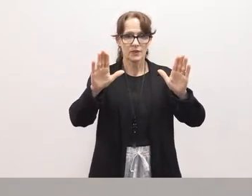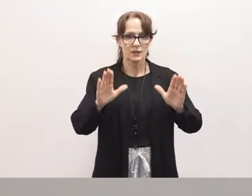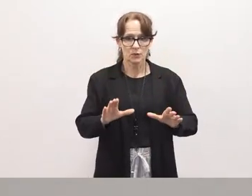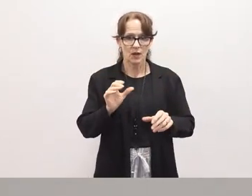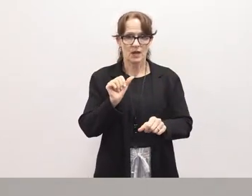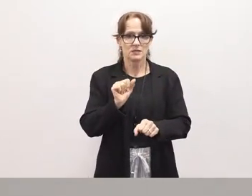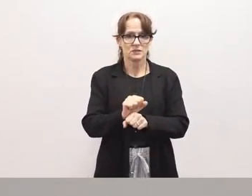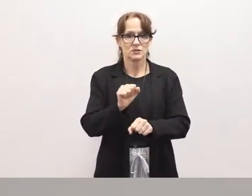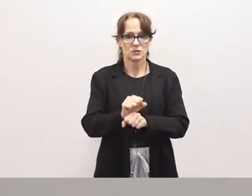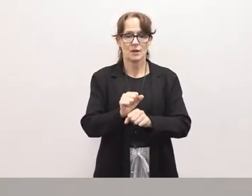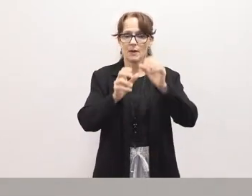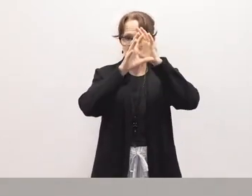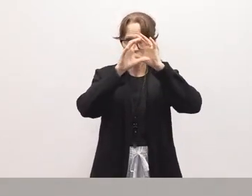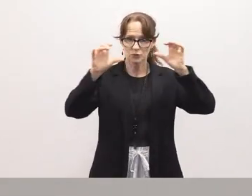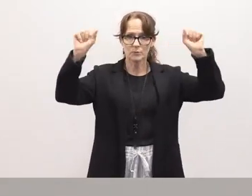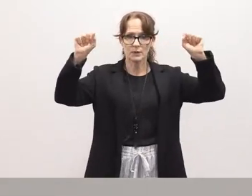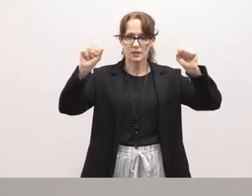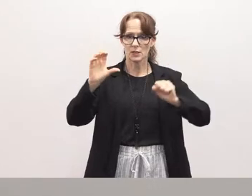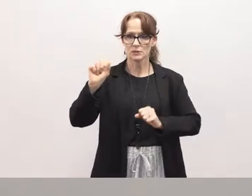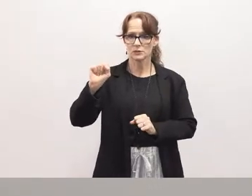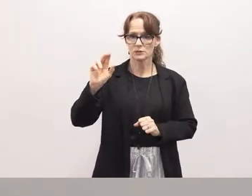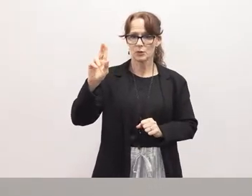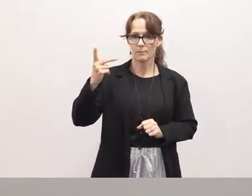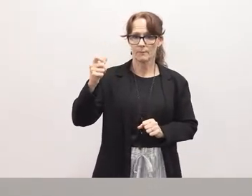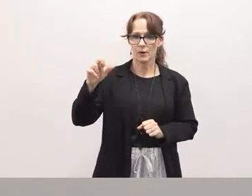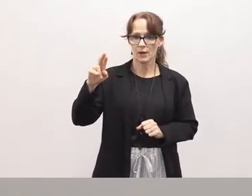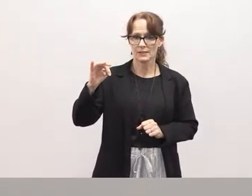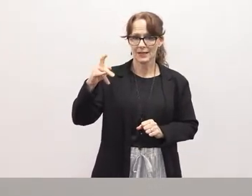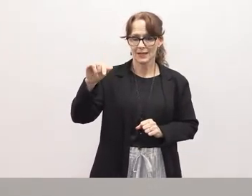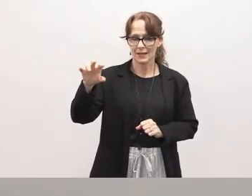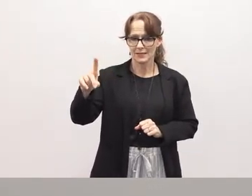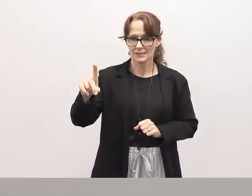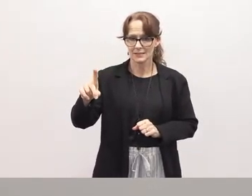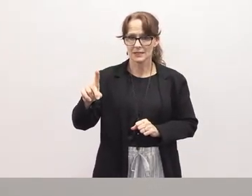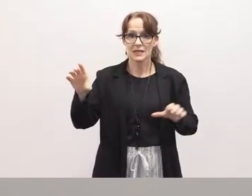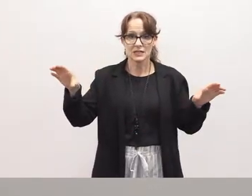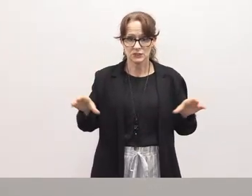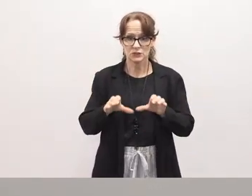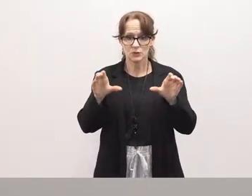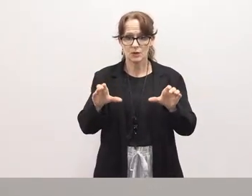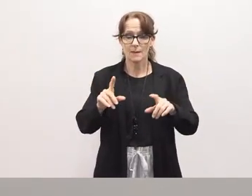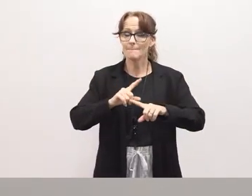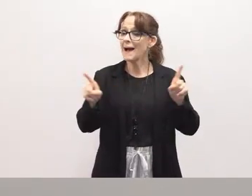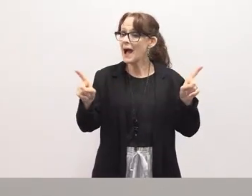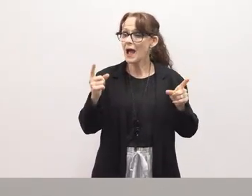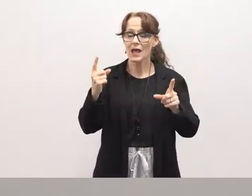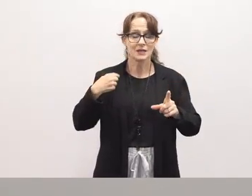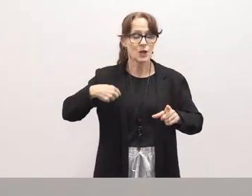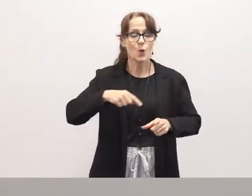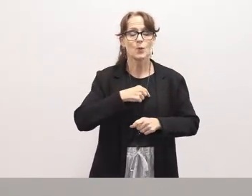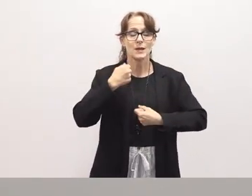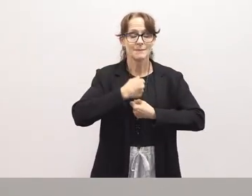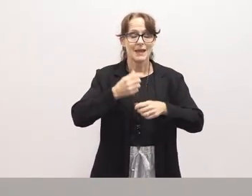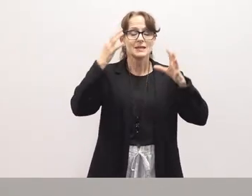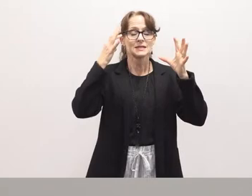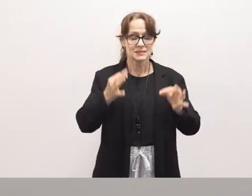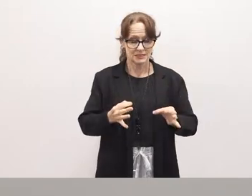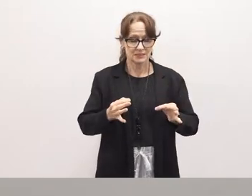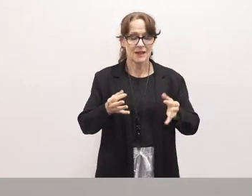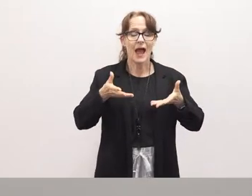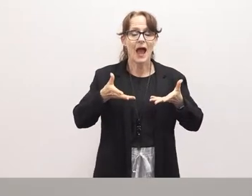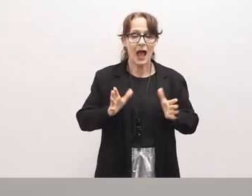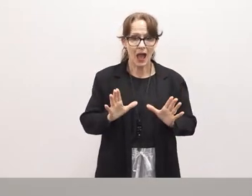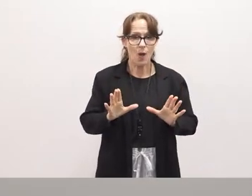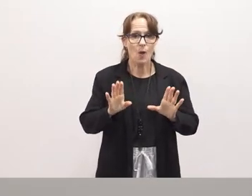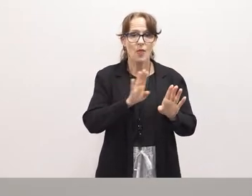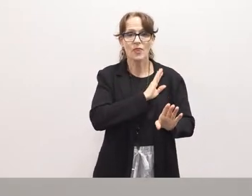our superintendent is doing, but we made a decision to change the way that we as a board do things, and I think